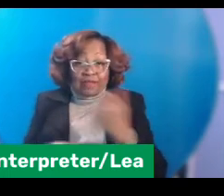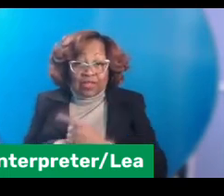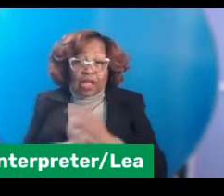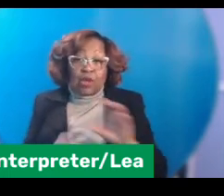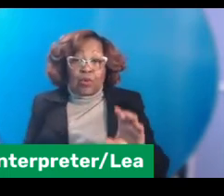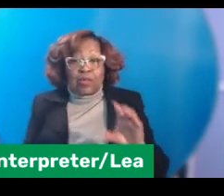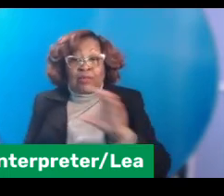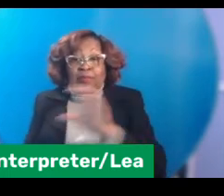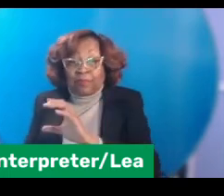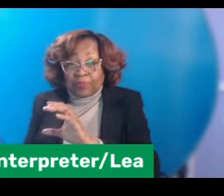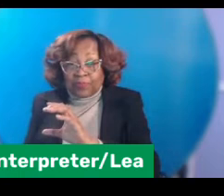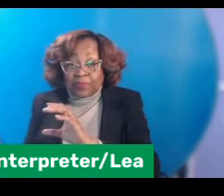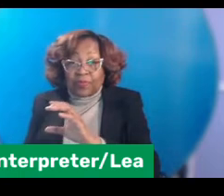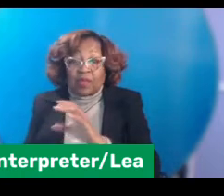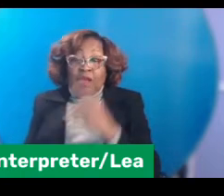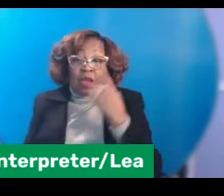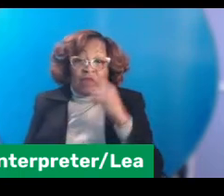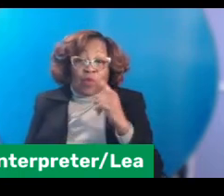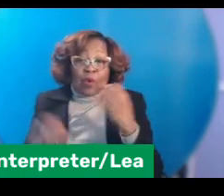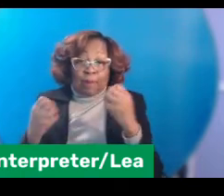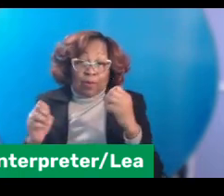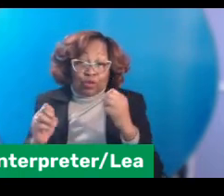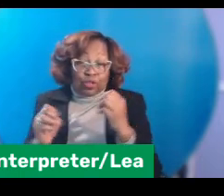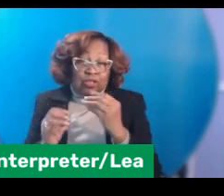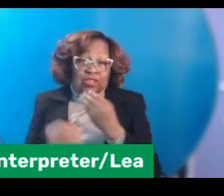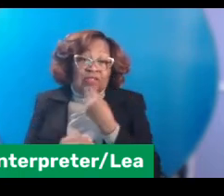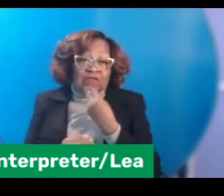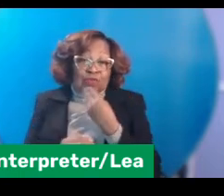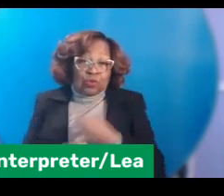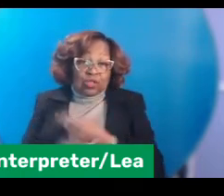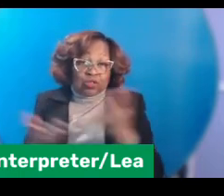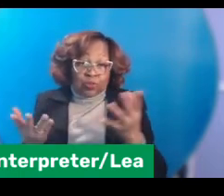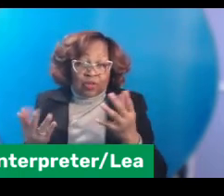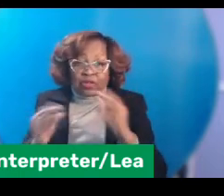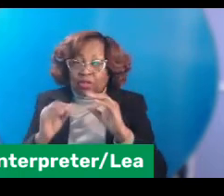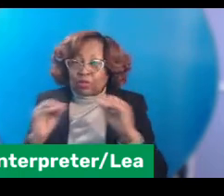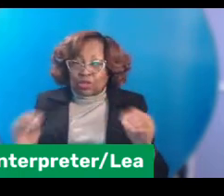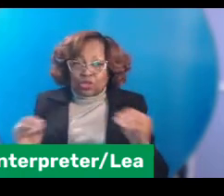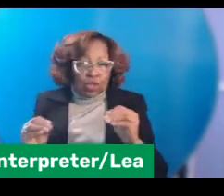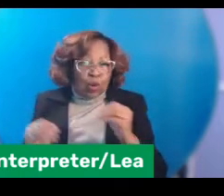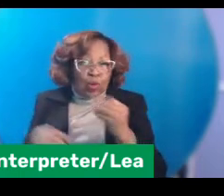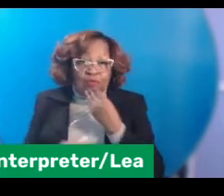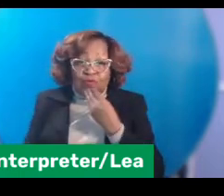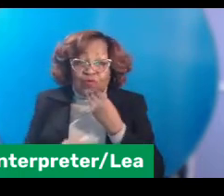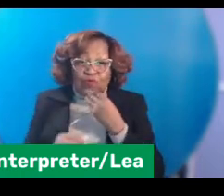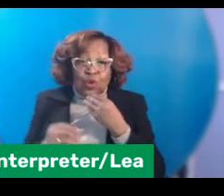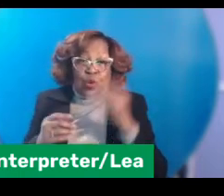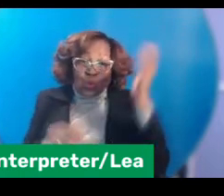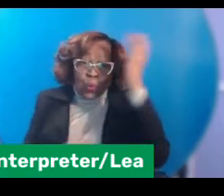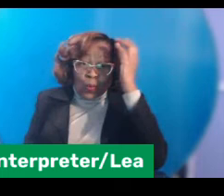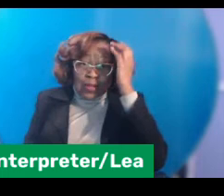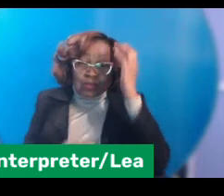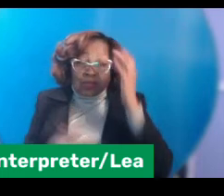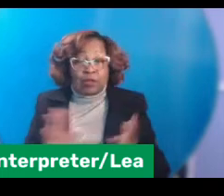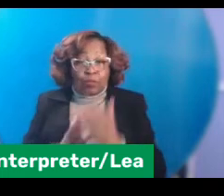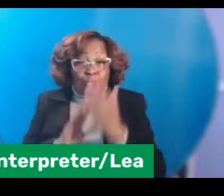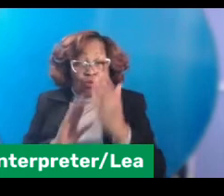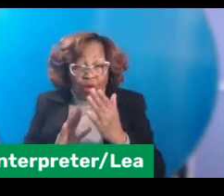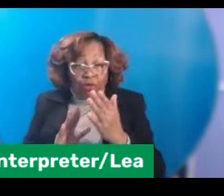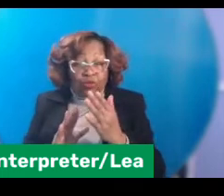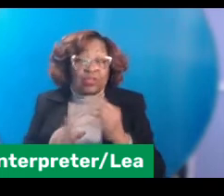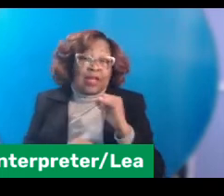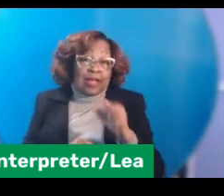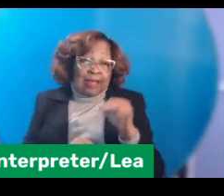Jody for emergency food distribution. So it was a no food waste approach, making sure that if Hatchmade Meals